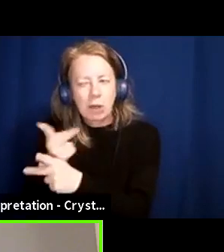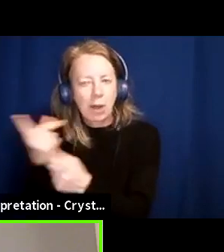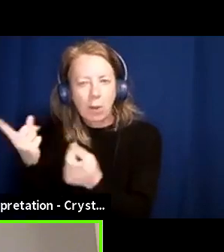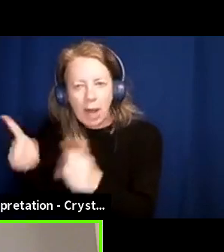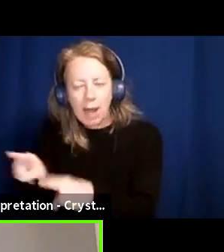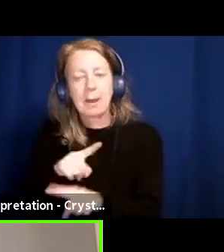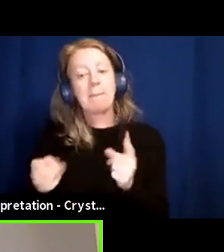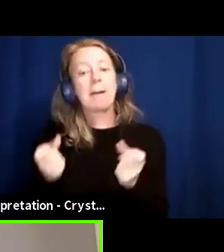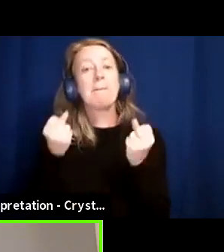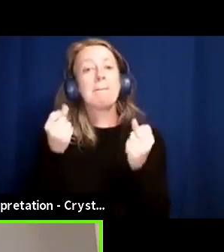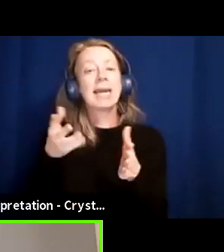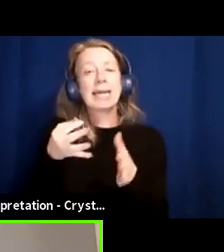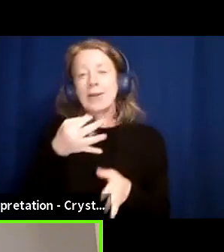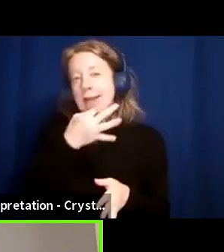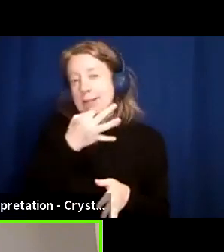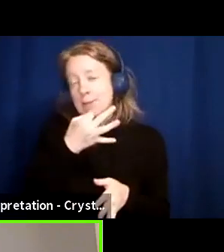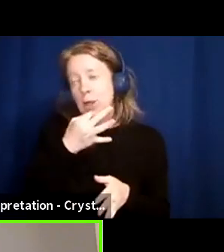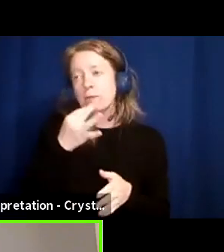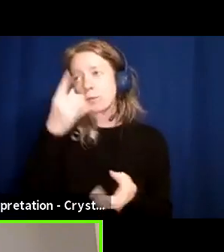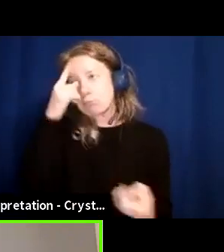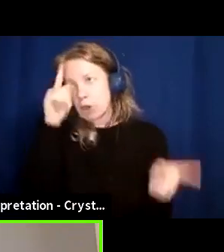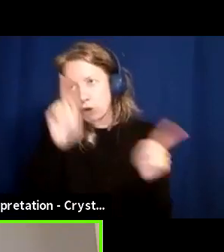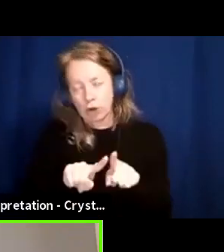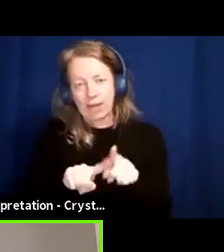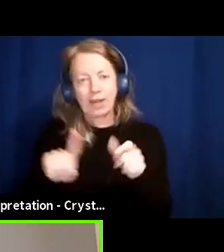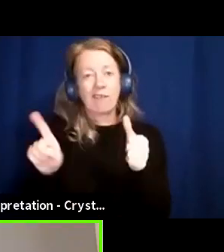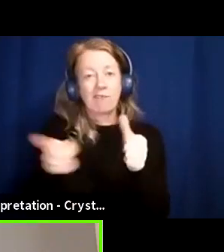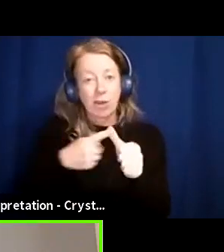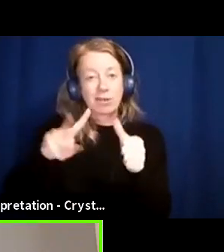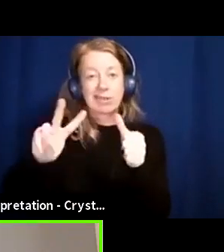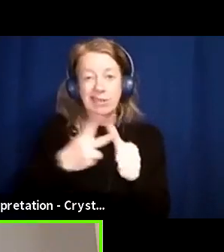first and second COVID vaccine may not be your